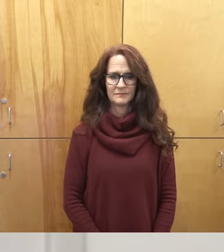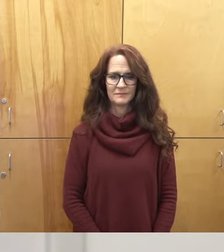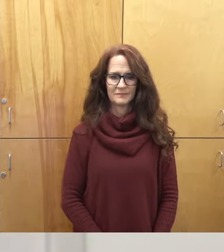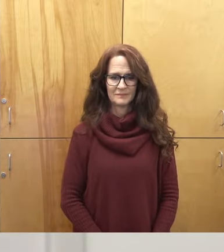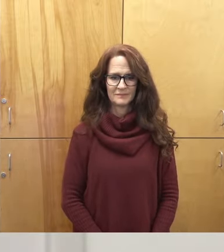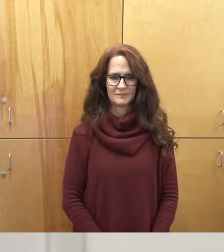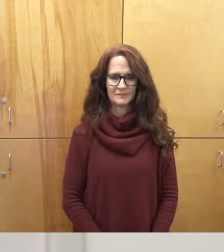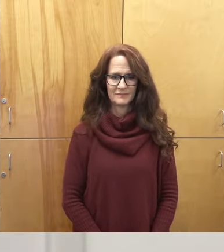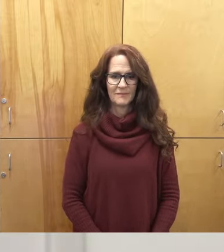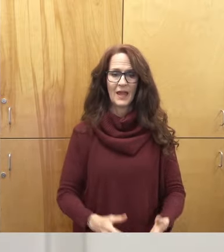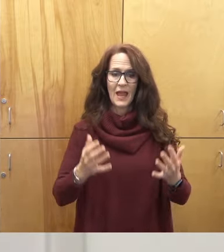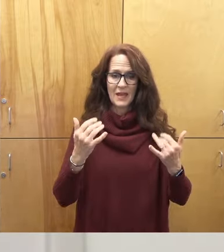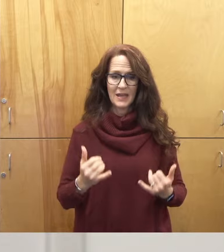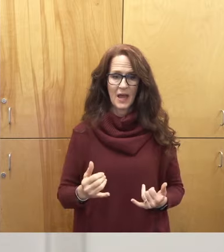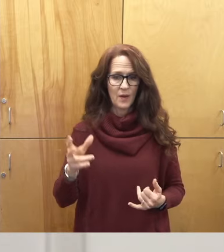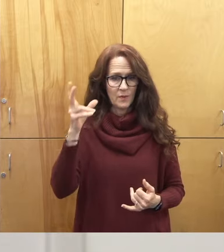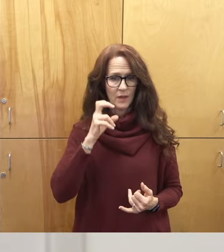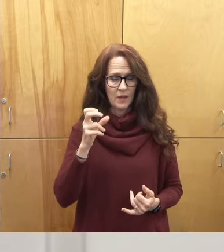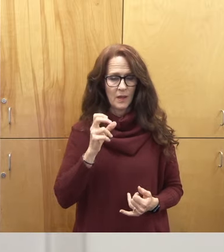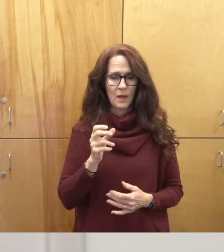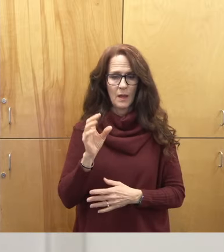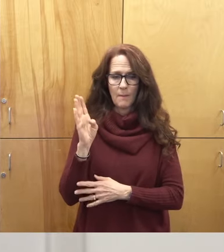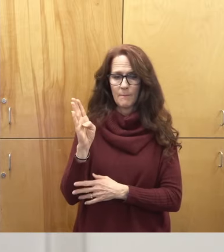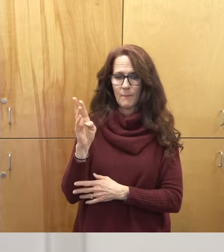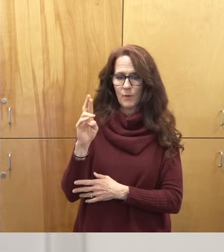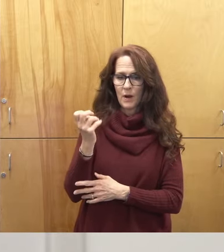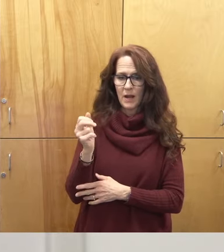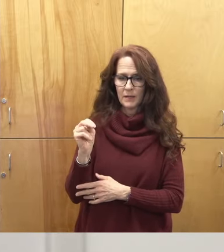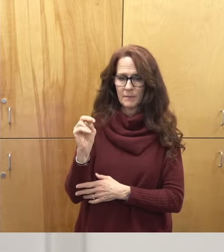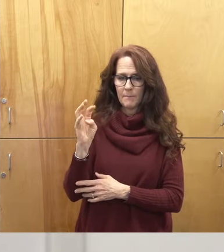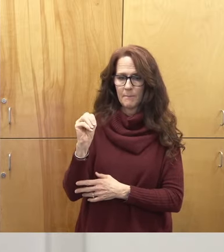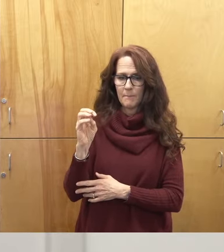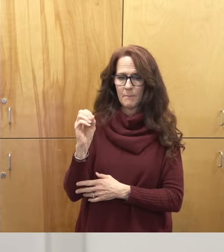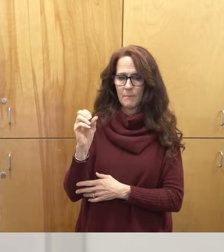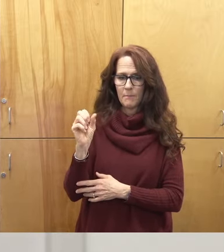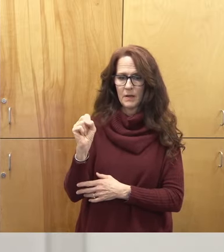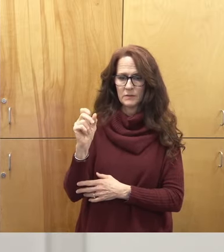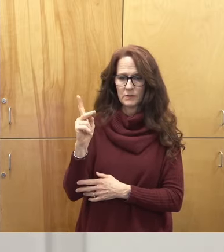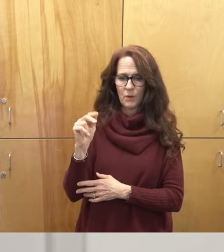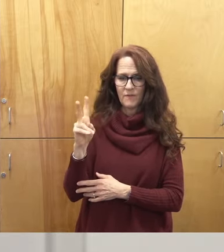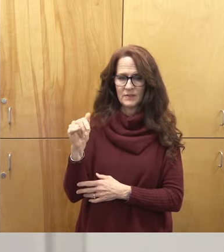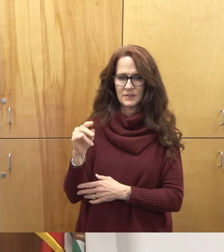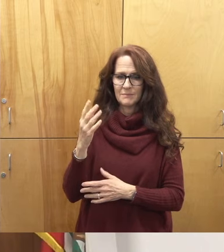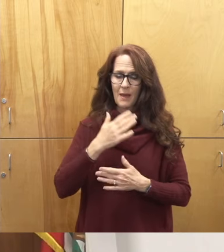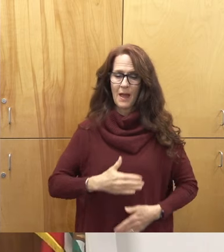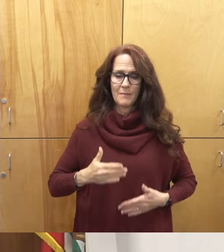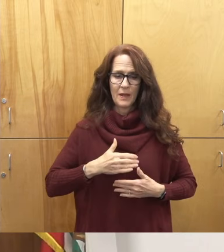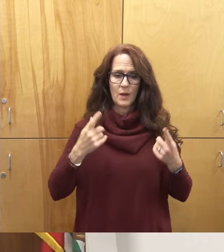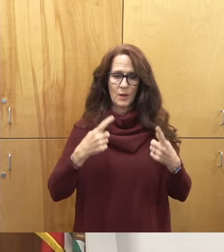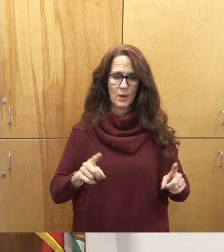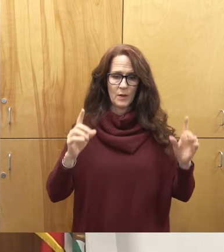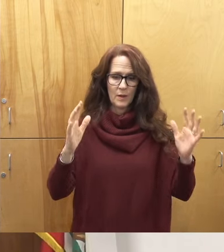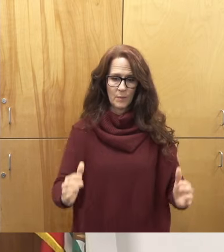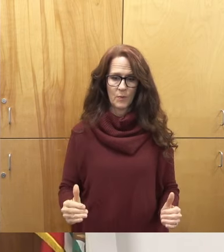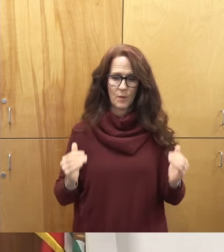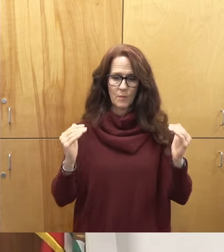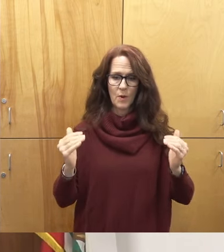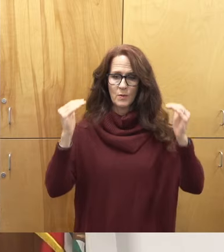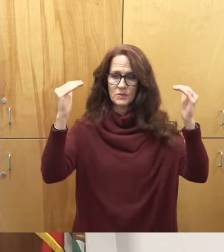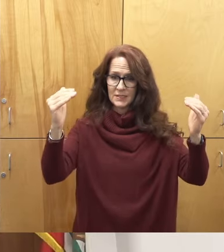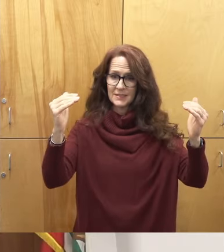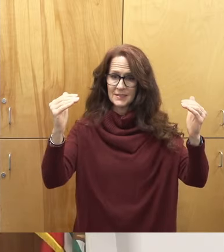Okay, at this time, we'd like to hear from Mr. Brian Moskowitz. All right, it's my pleasure to announce some promotions at